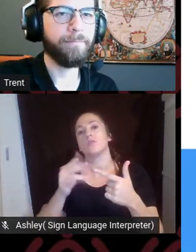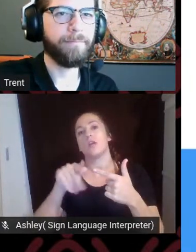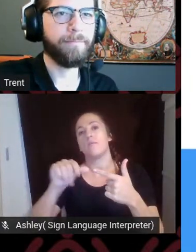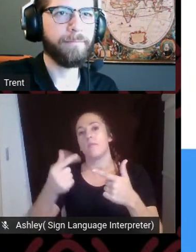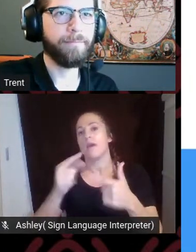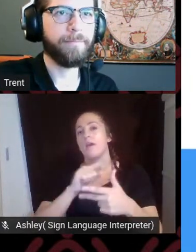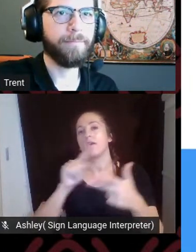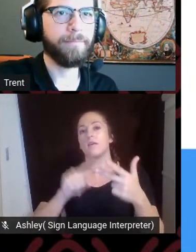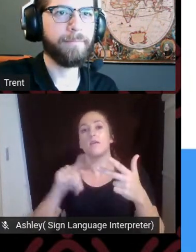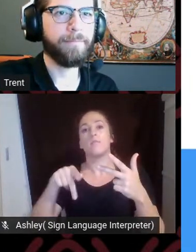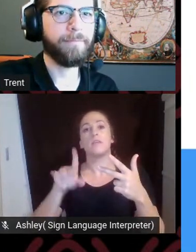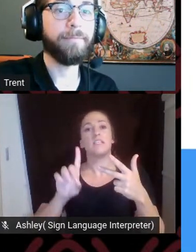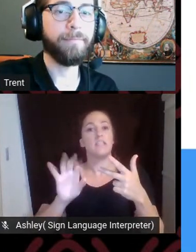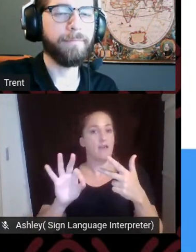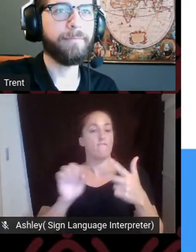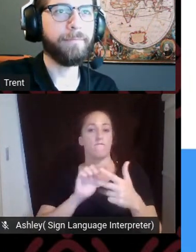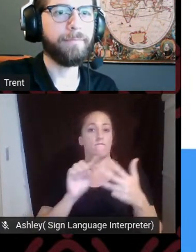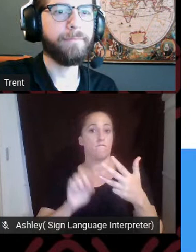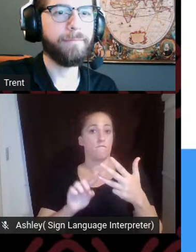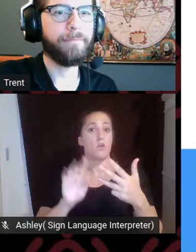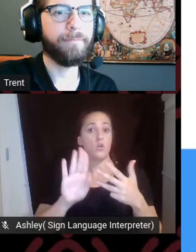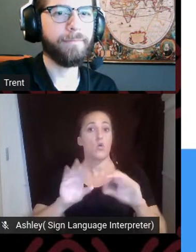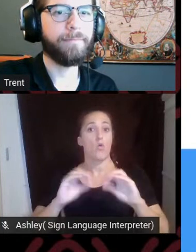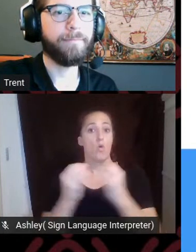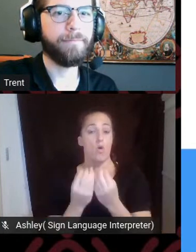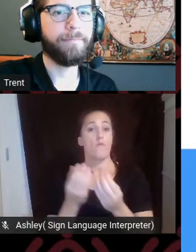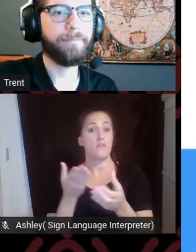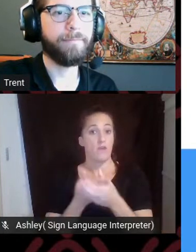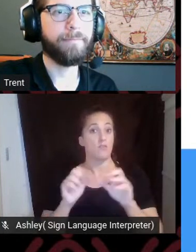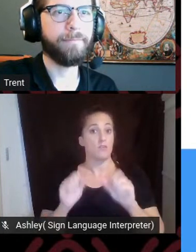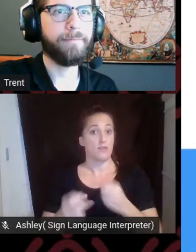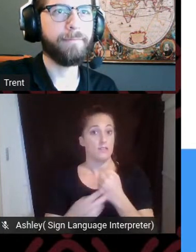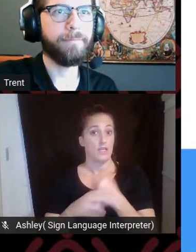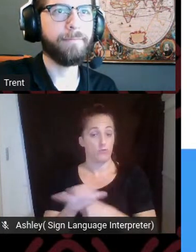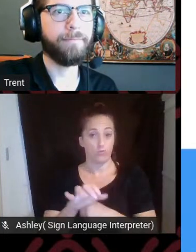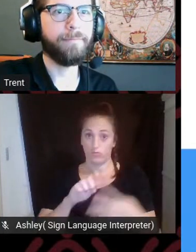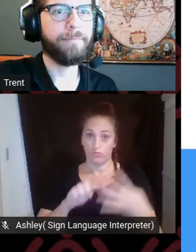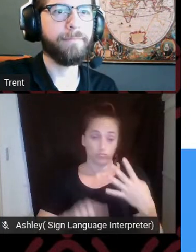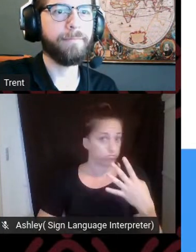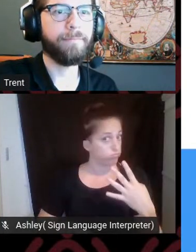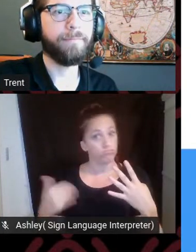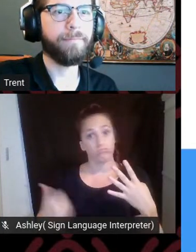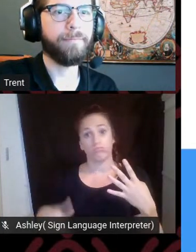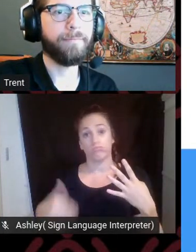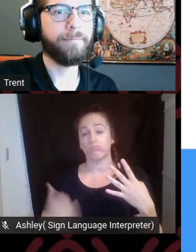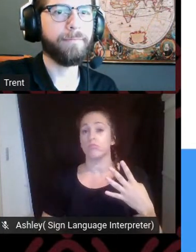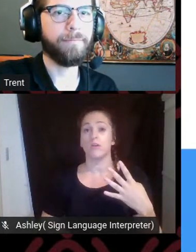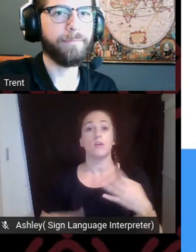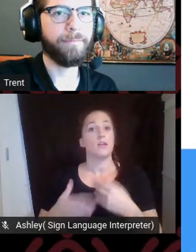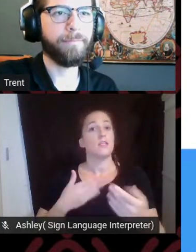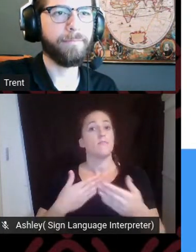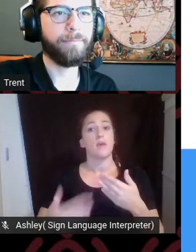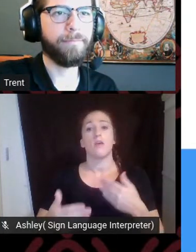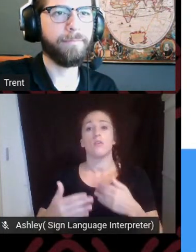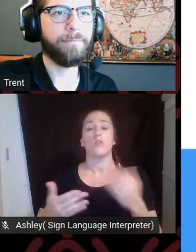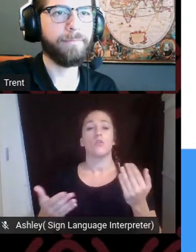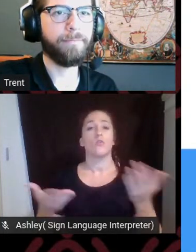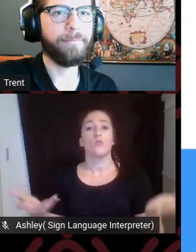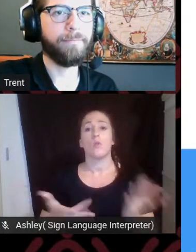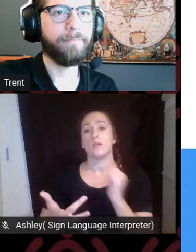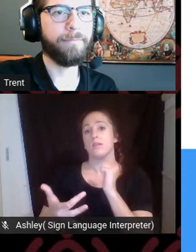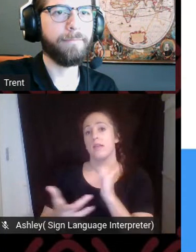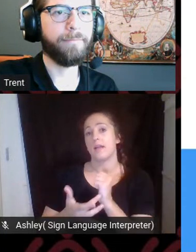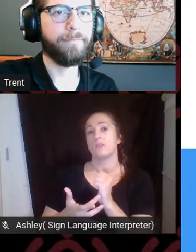anything, even your office files you can save in Google Drive. It syncs from any device. You can share them everywhere, and you can view all of